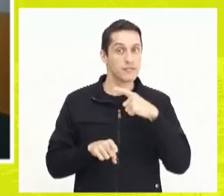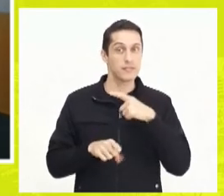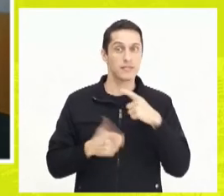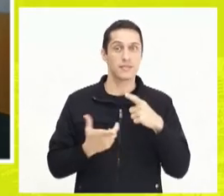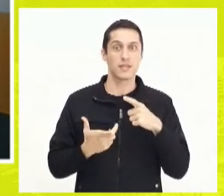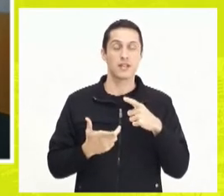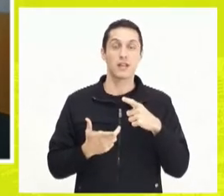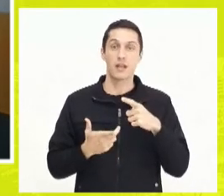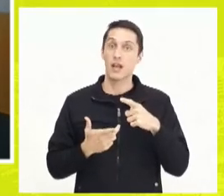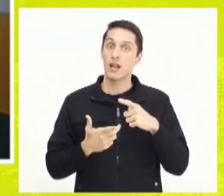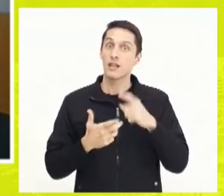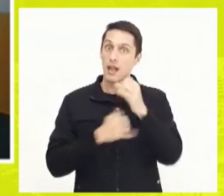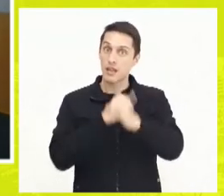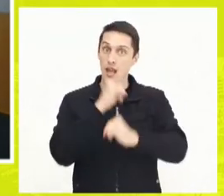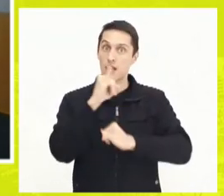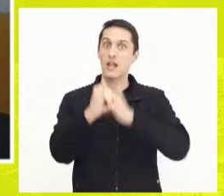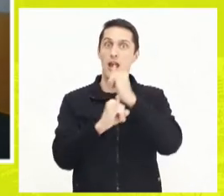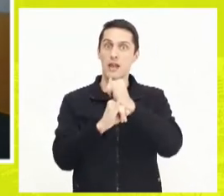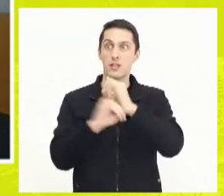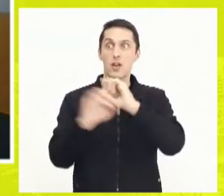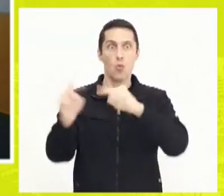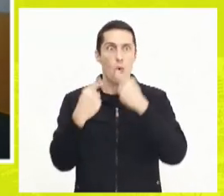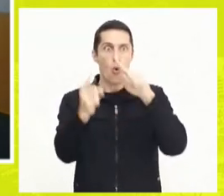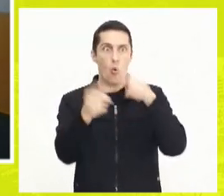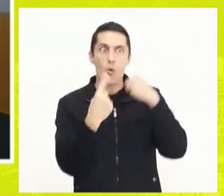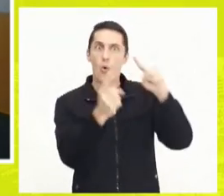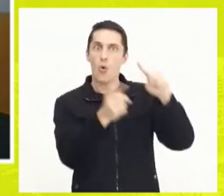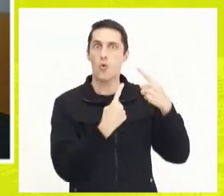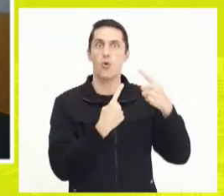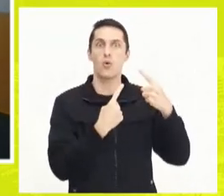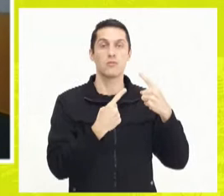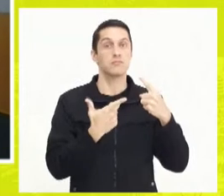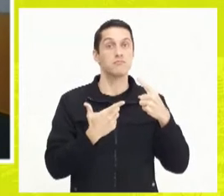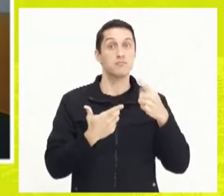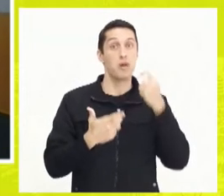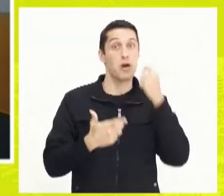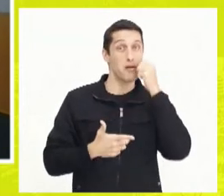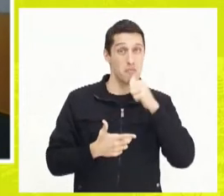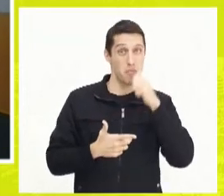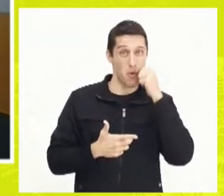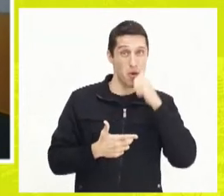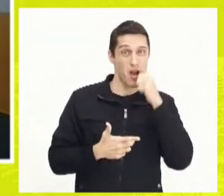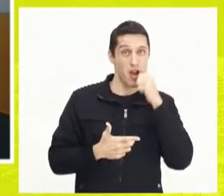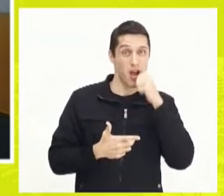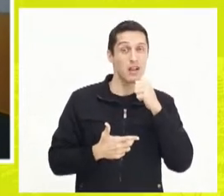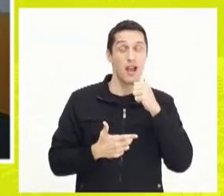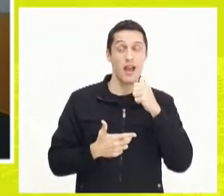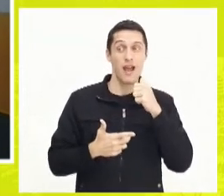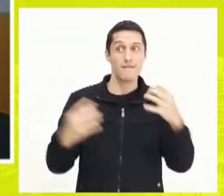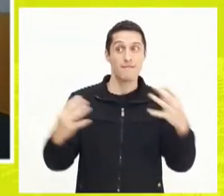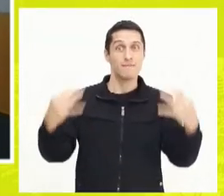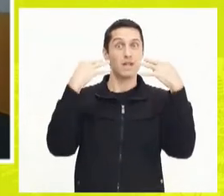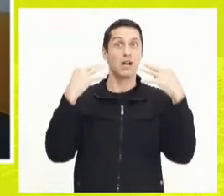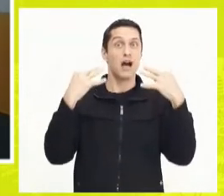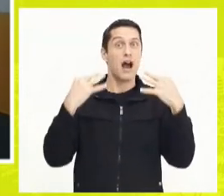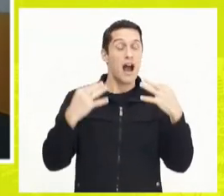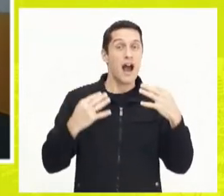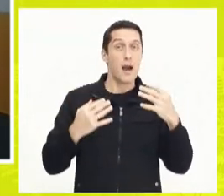right there near the president's um